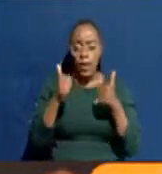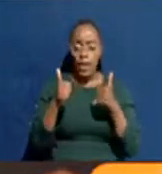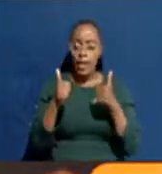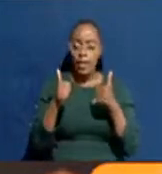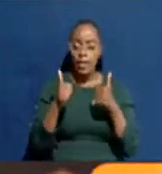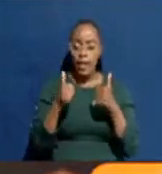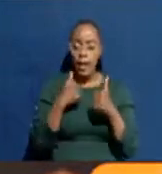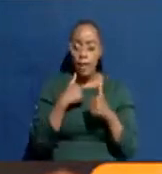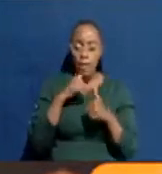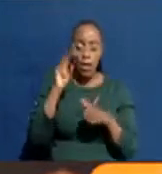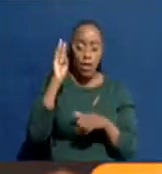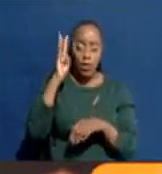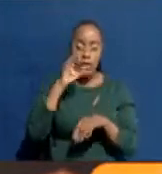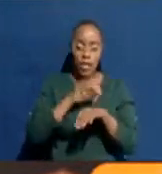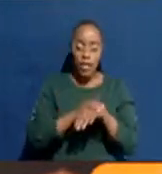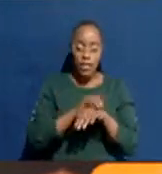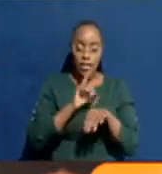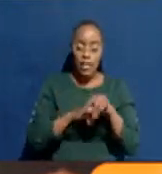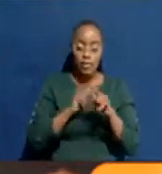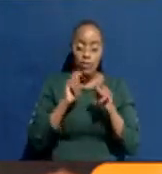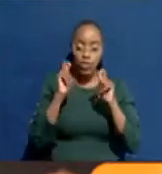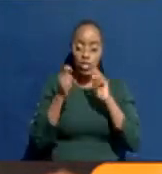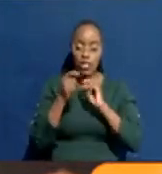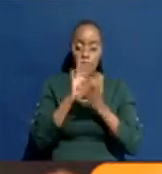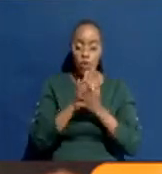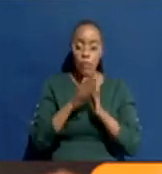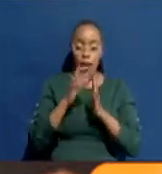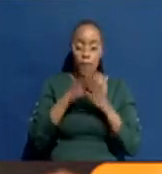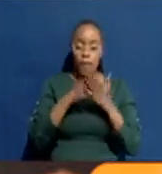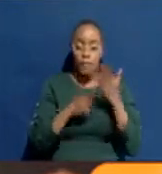I'm going to get. So when you turn it into a tax,